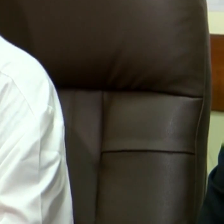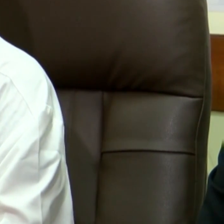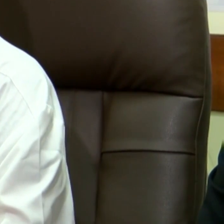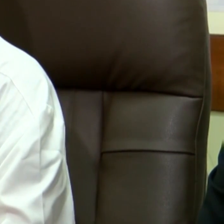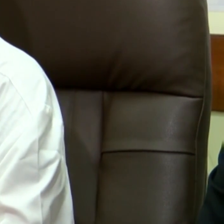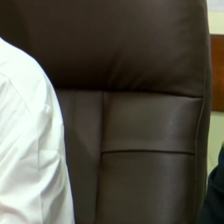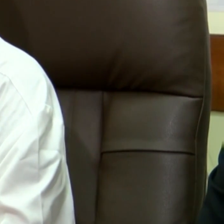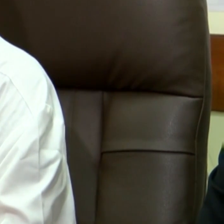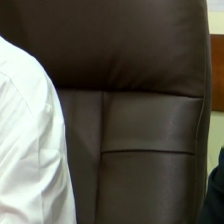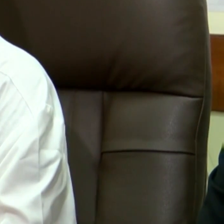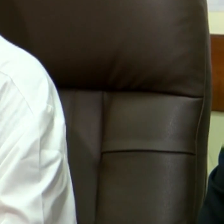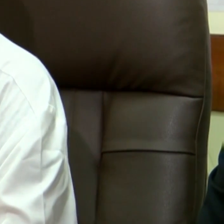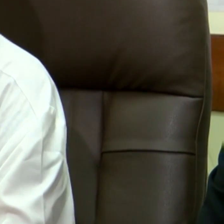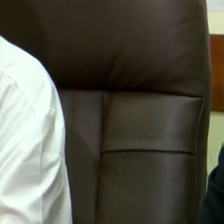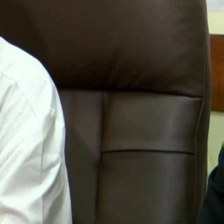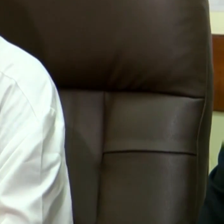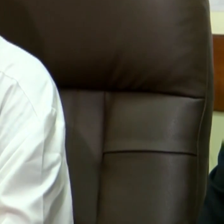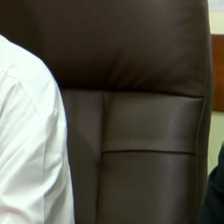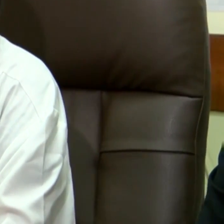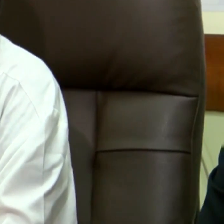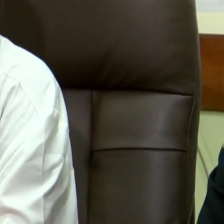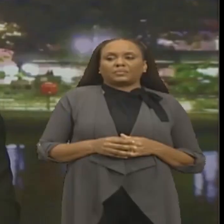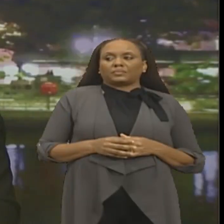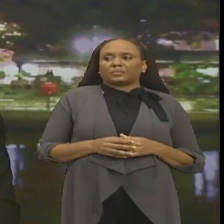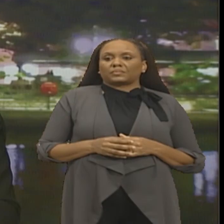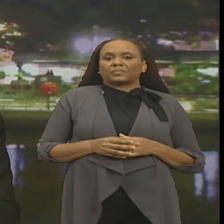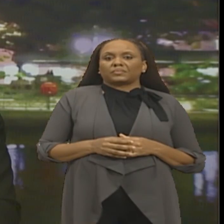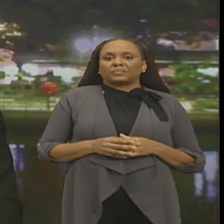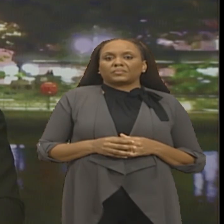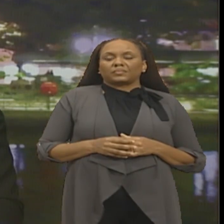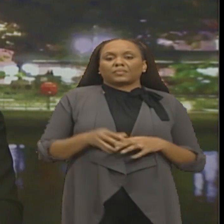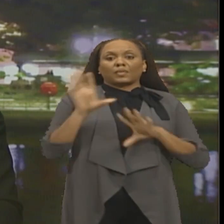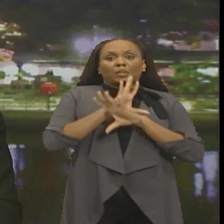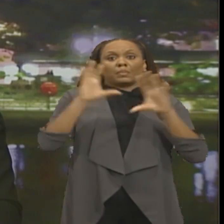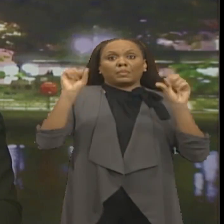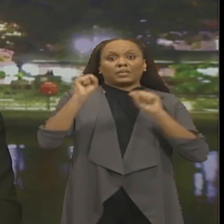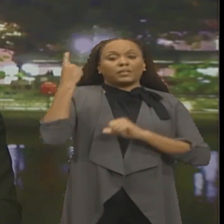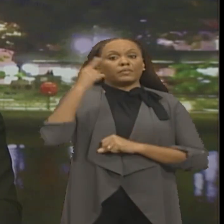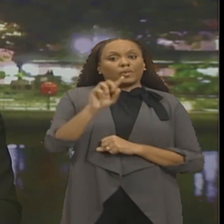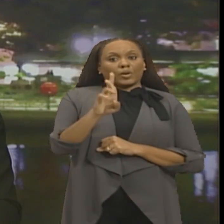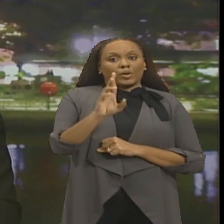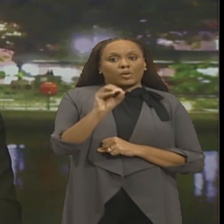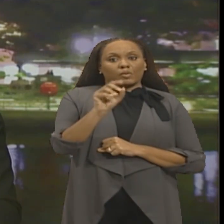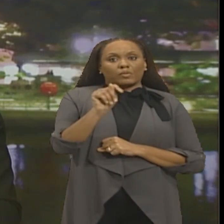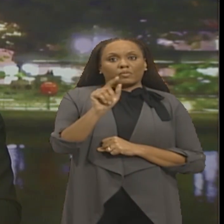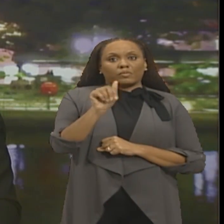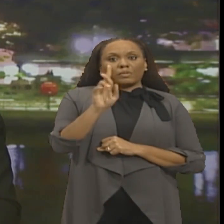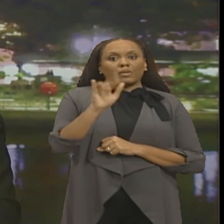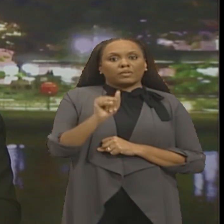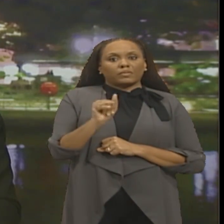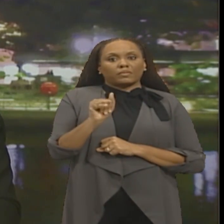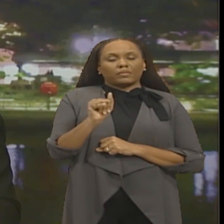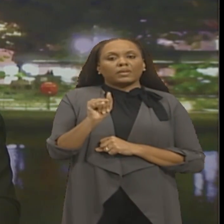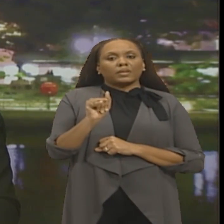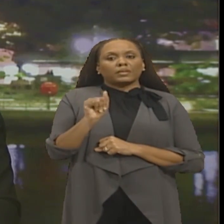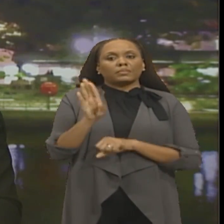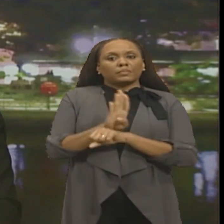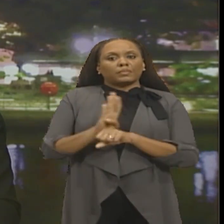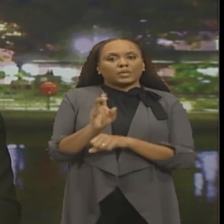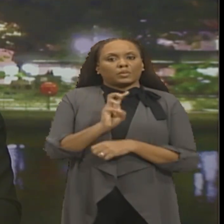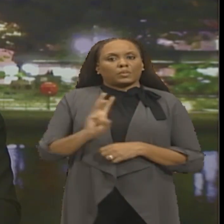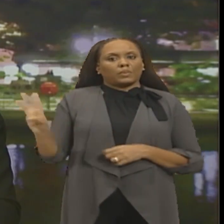can preserve and maintain what is given to us. Meanwhile, President of the Rotary Club of Barbados West, Morton